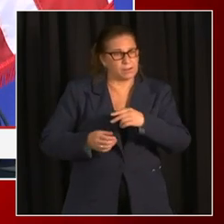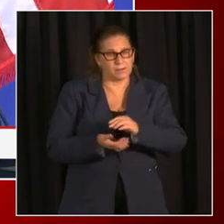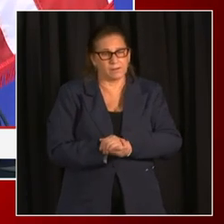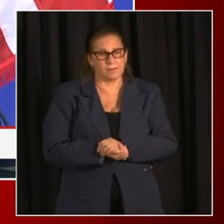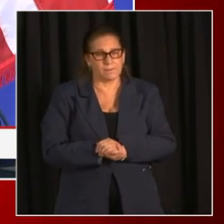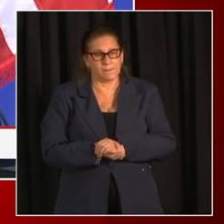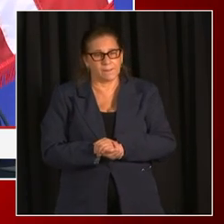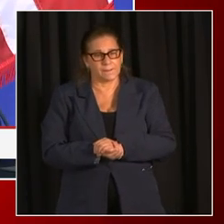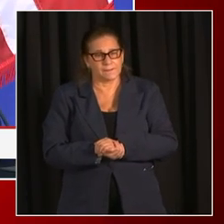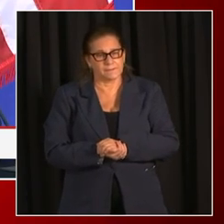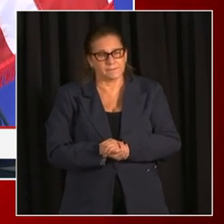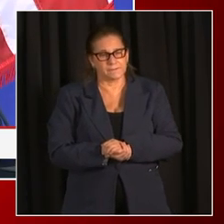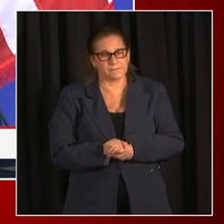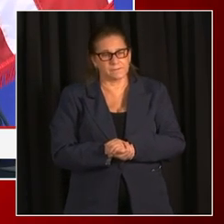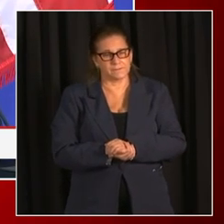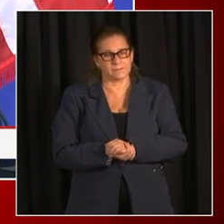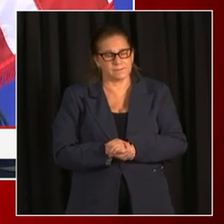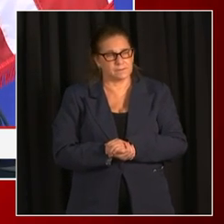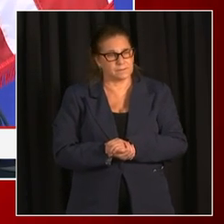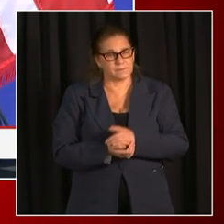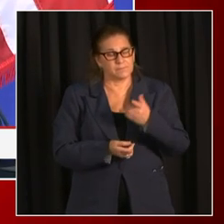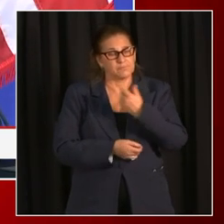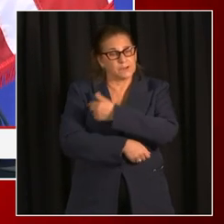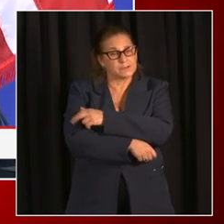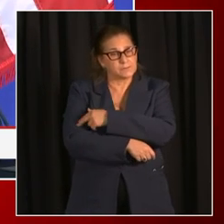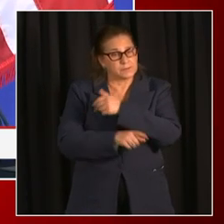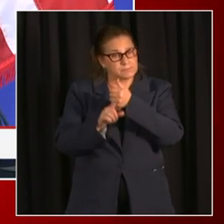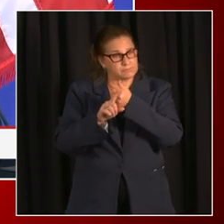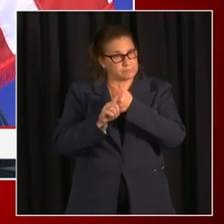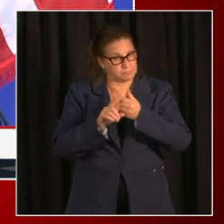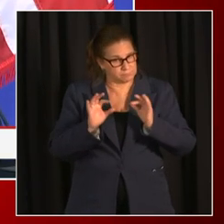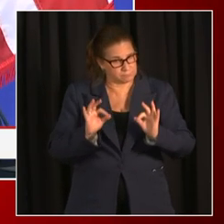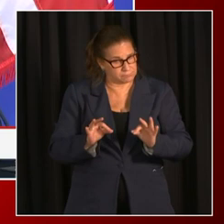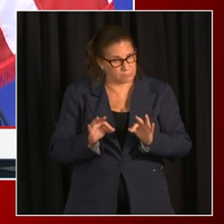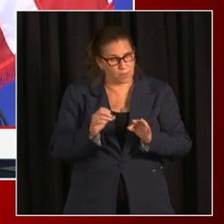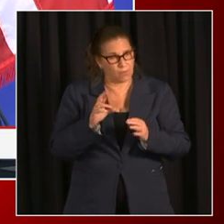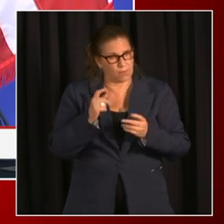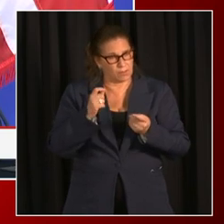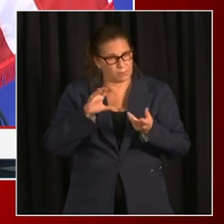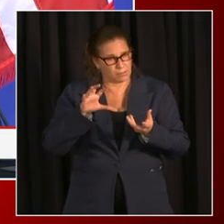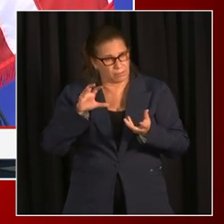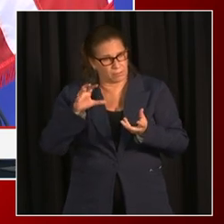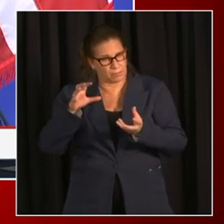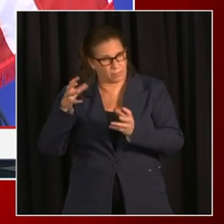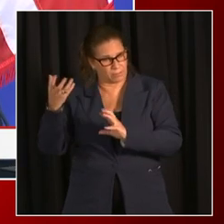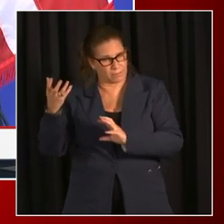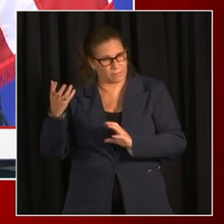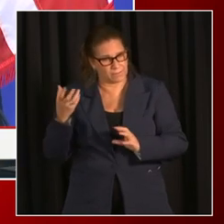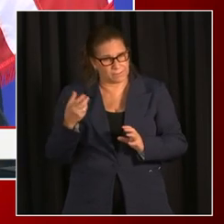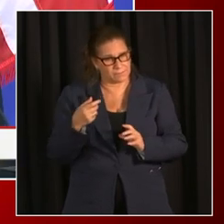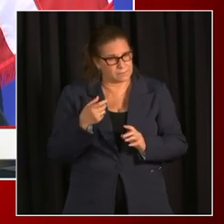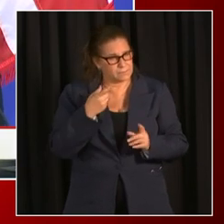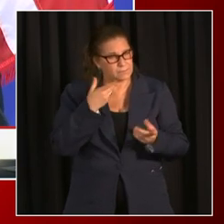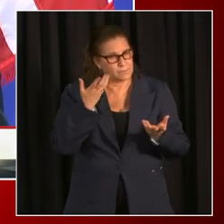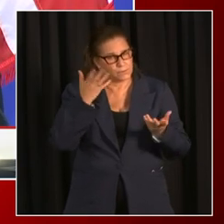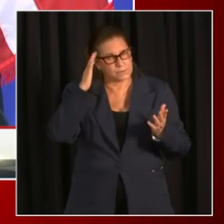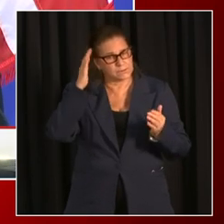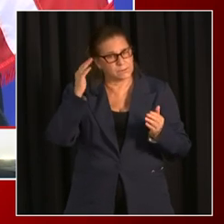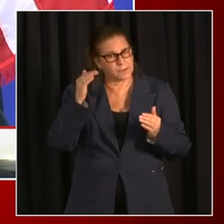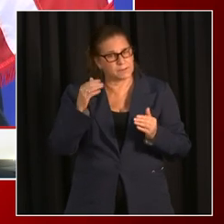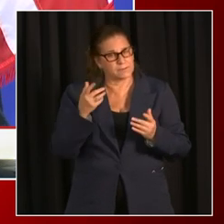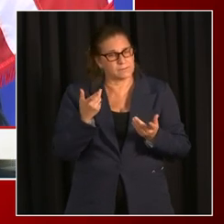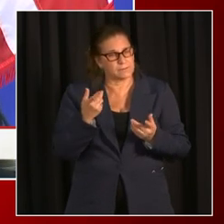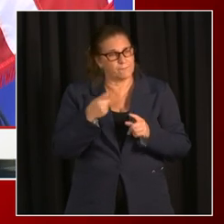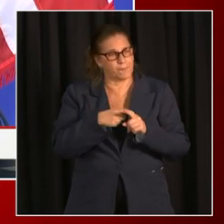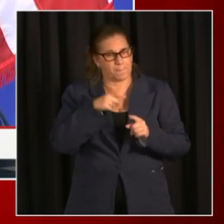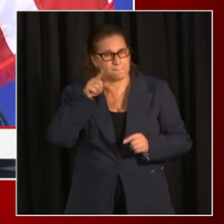or whatever it is. Should the council go ahead with its second vote in September, or do you expect or hope that you'll